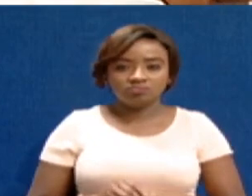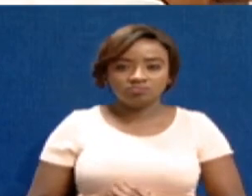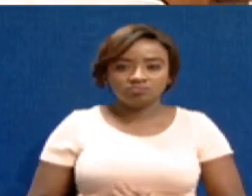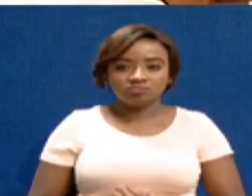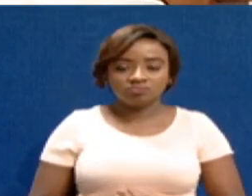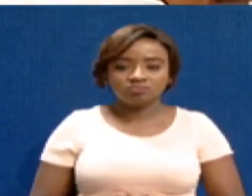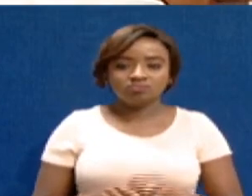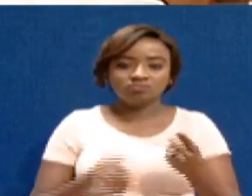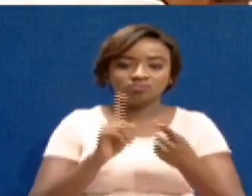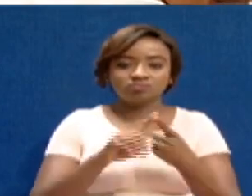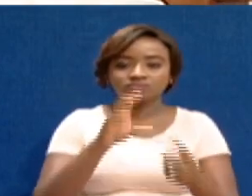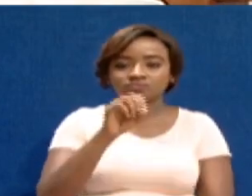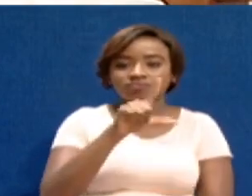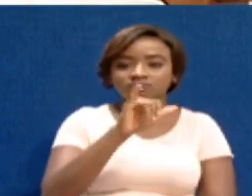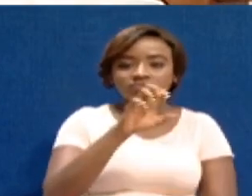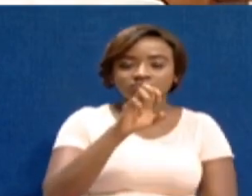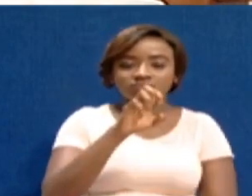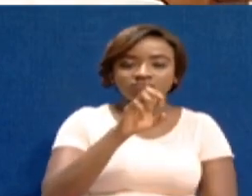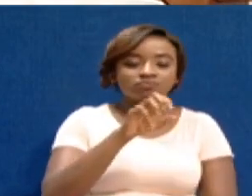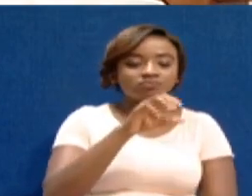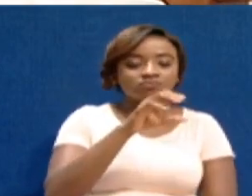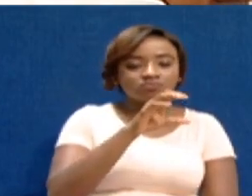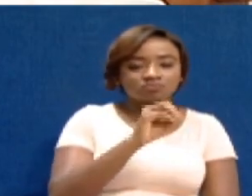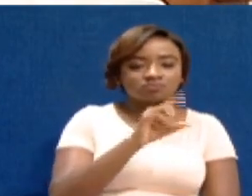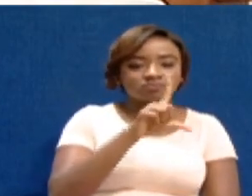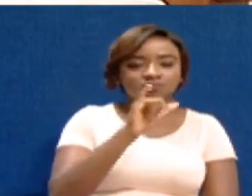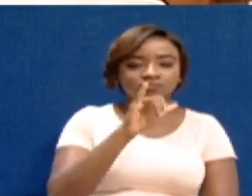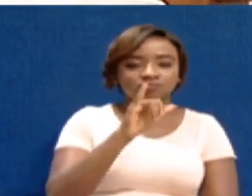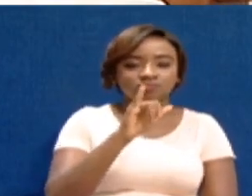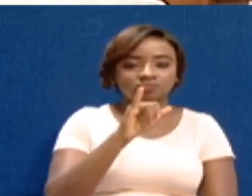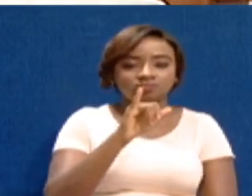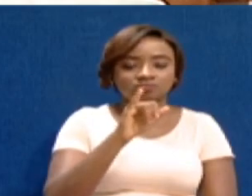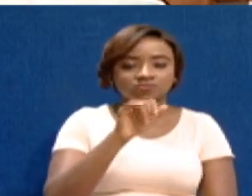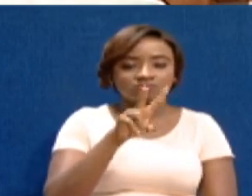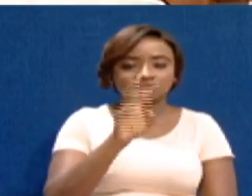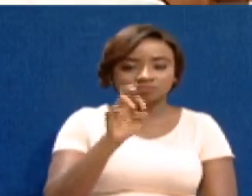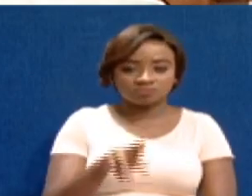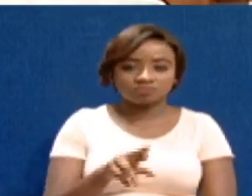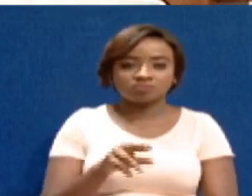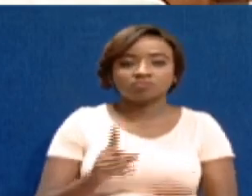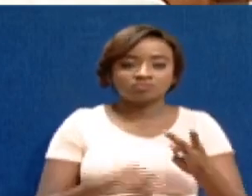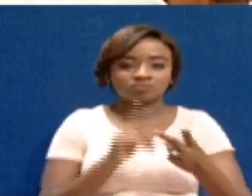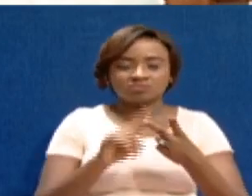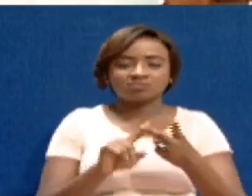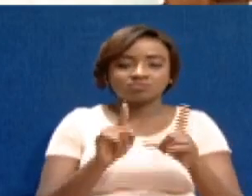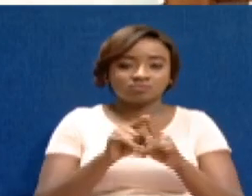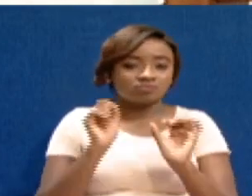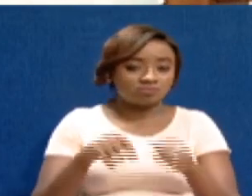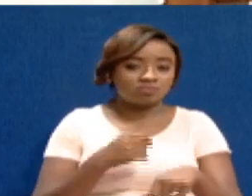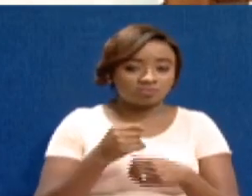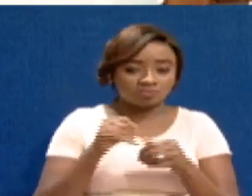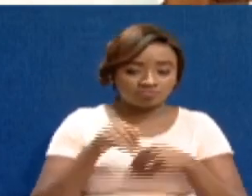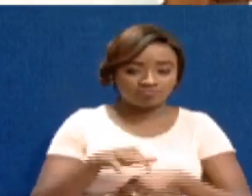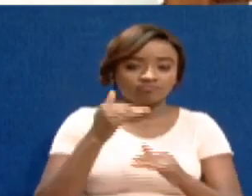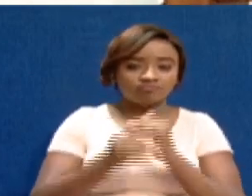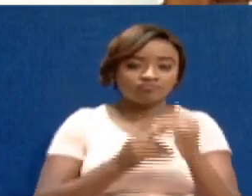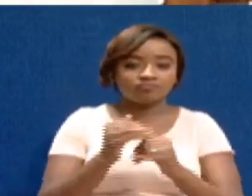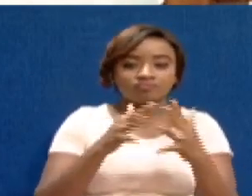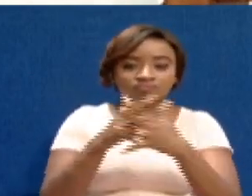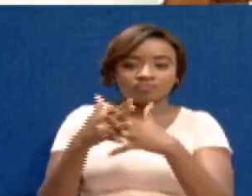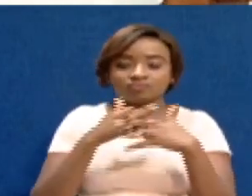questioning the Jubilee cabinet secretaries. That is the task that I have been hired by the people to do. I was not put there to